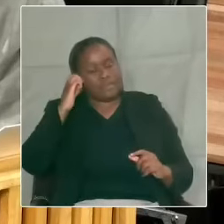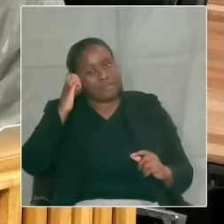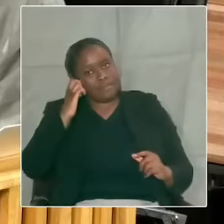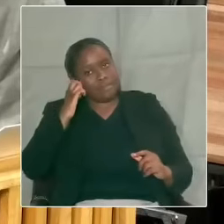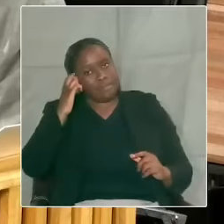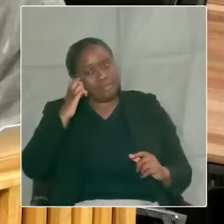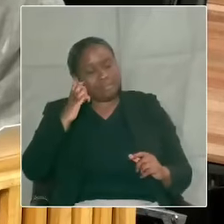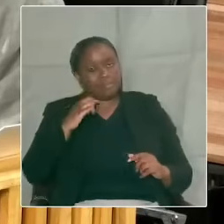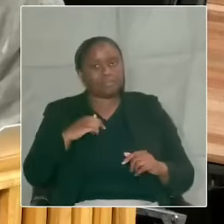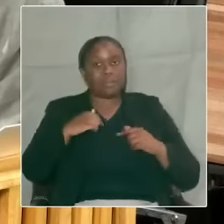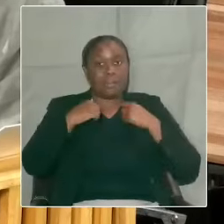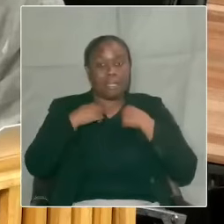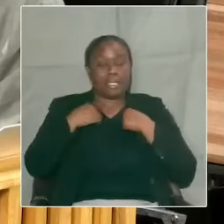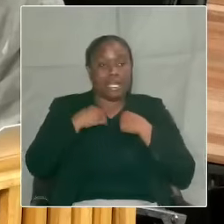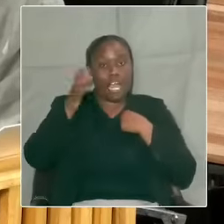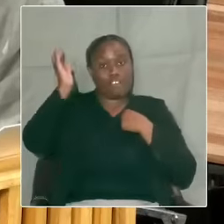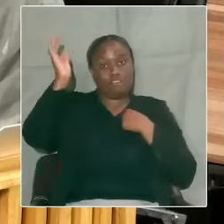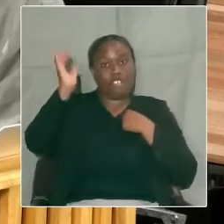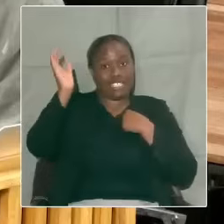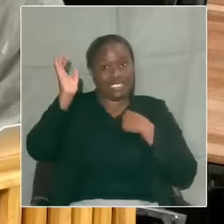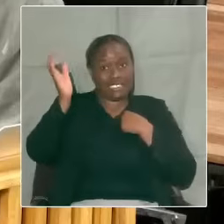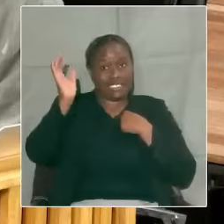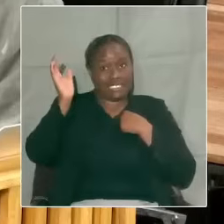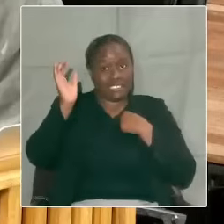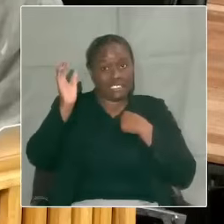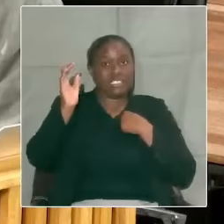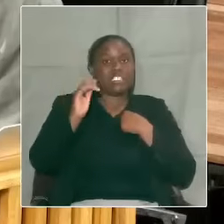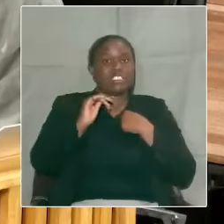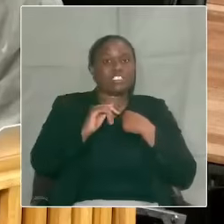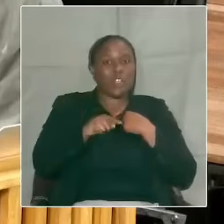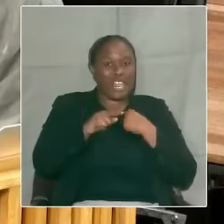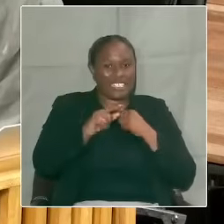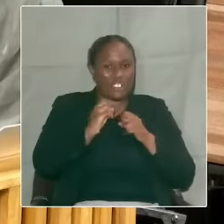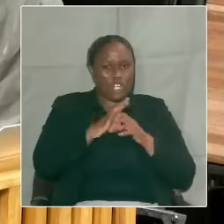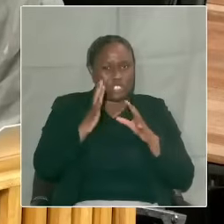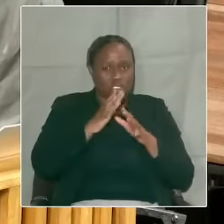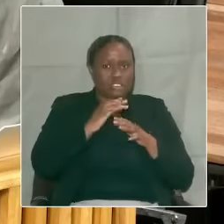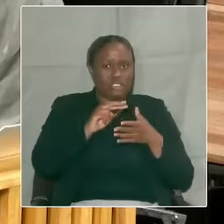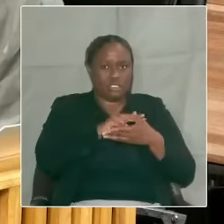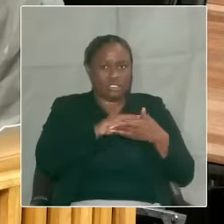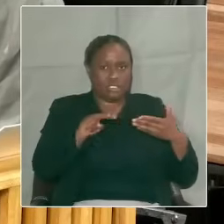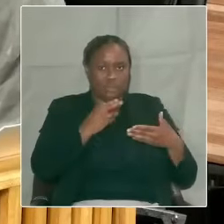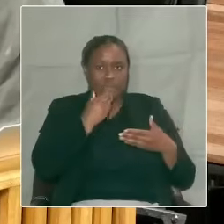From I address until just before, ladies and gentlemen of the media.